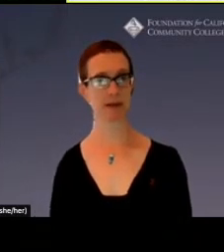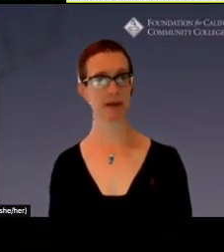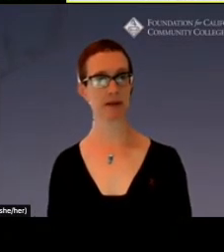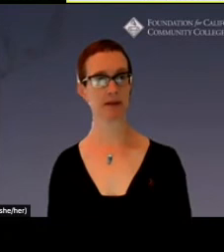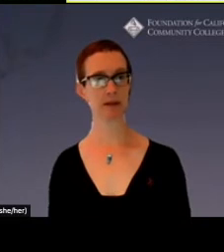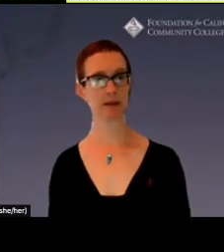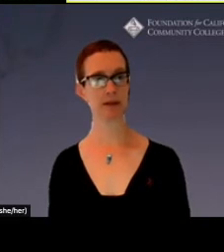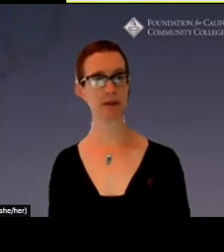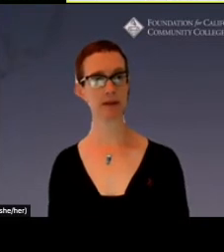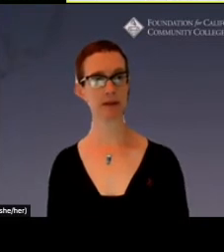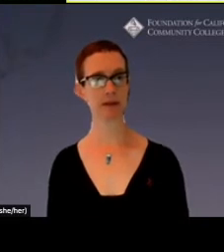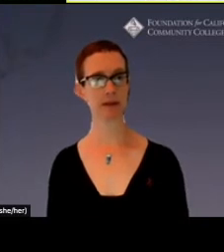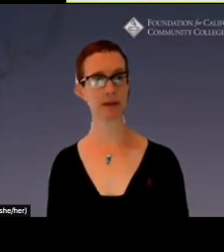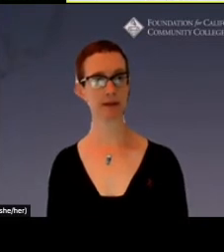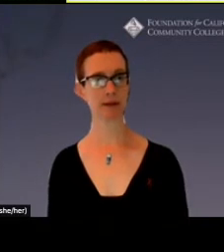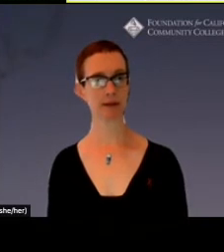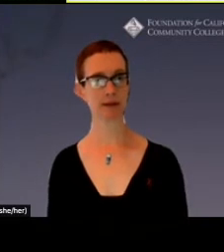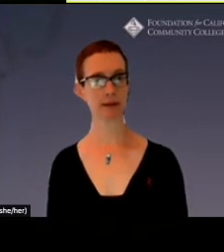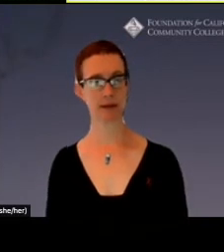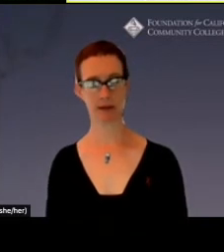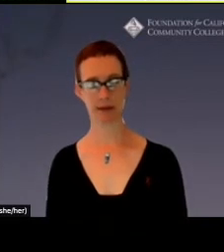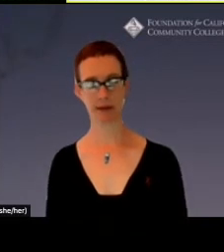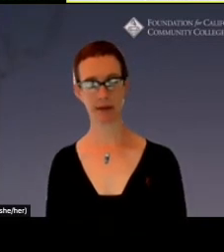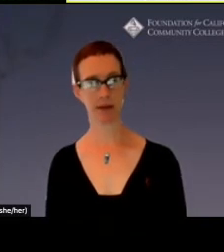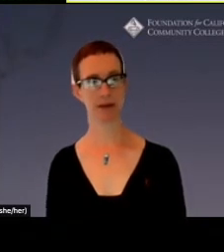the application.